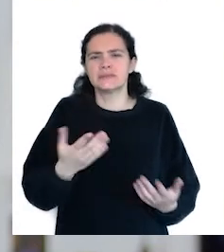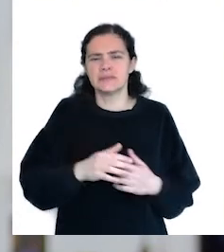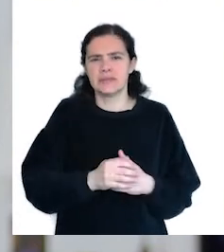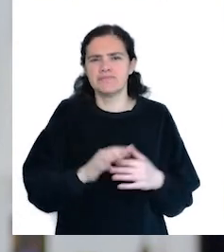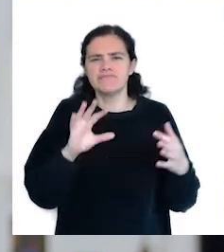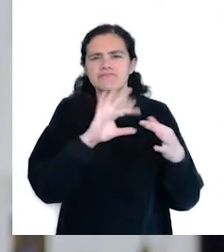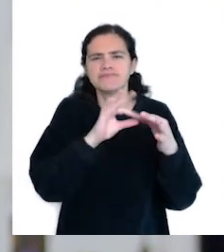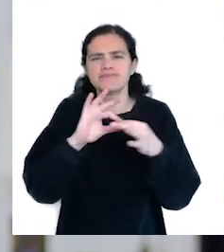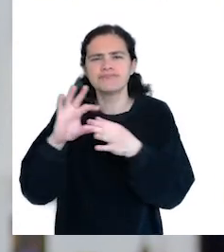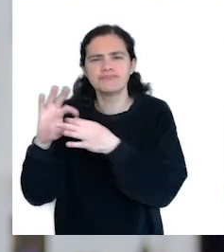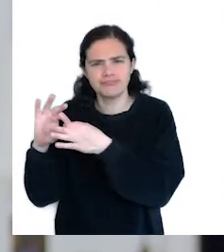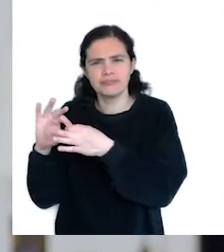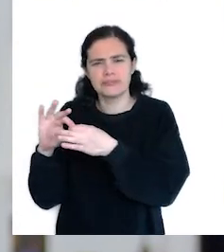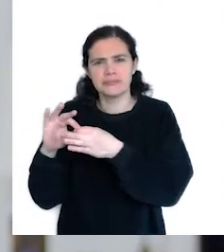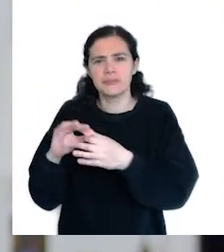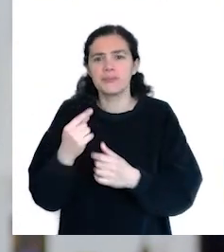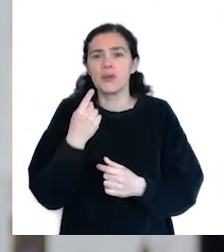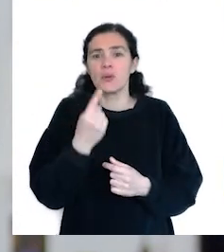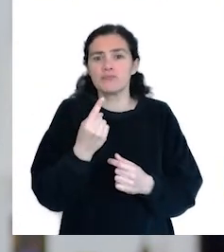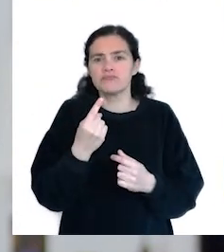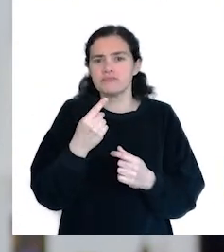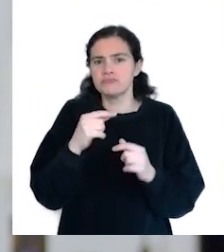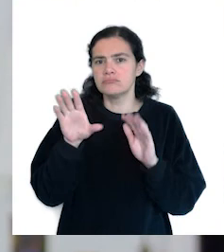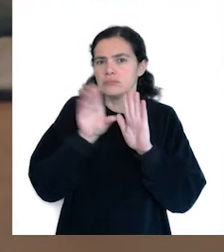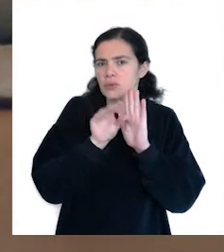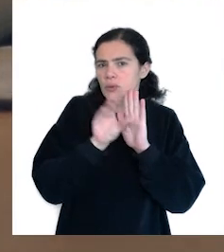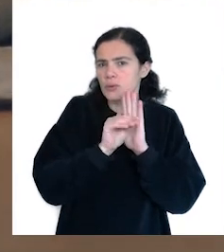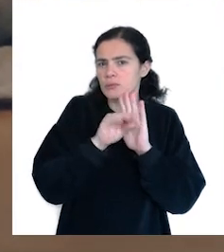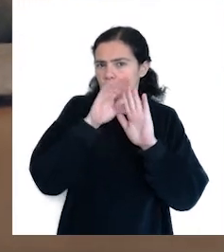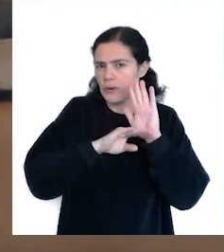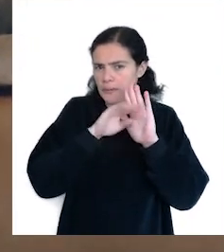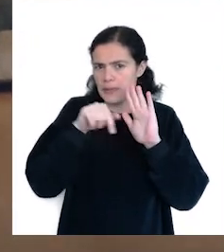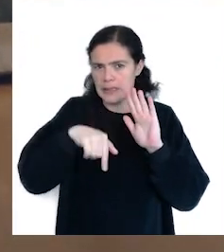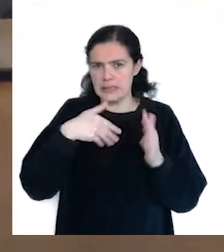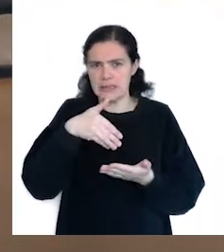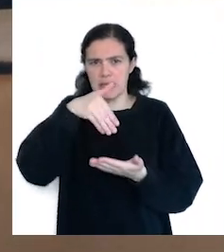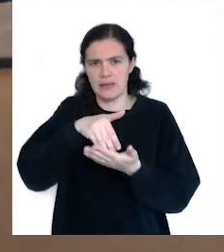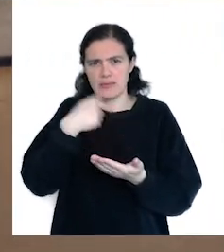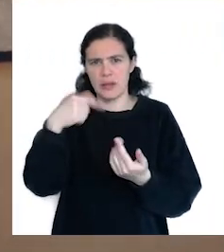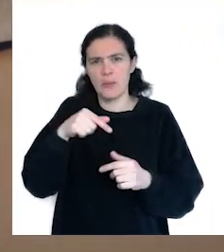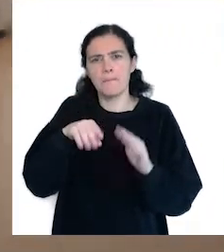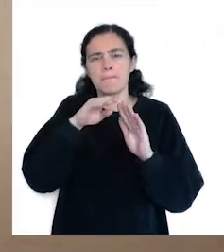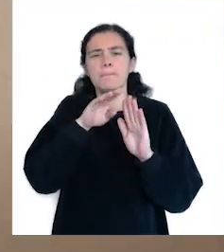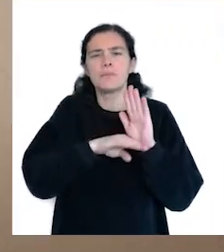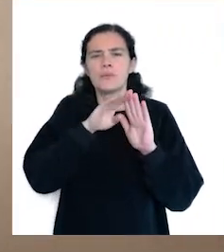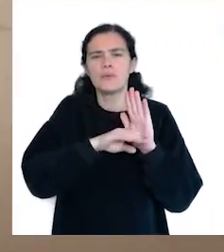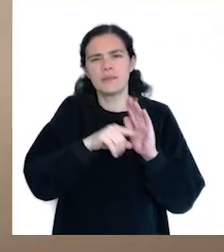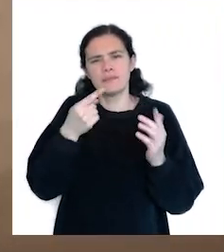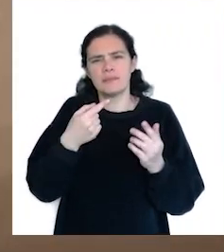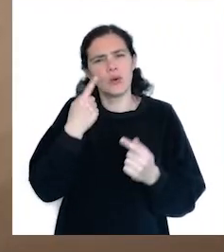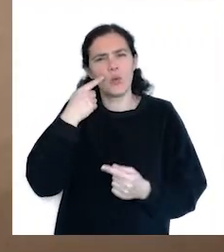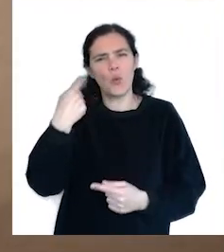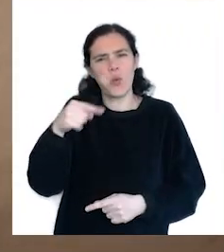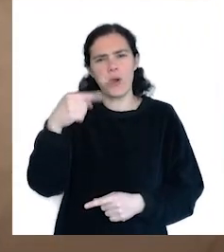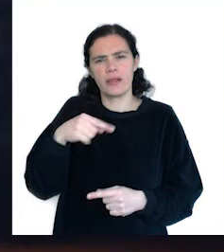want to understand this connection, there is one iconic program at Serralves, a